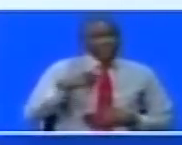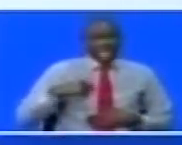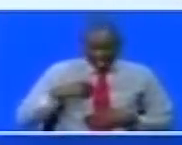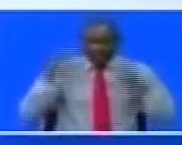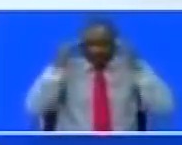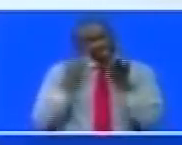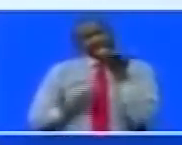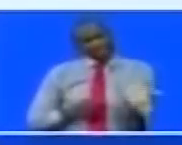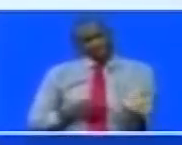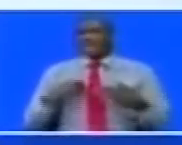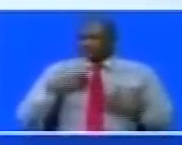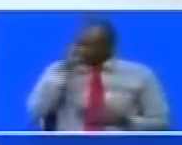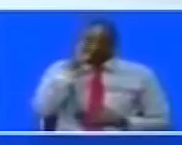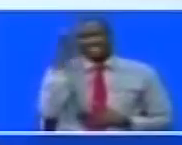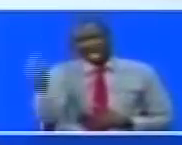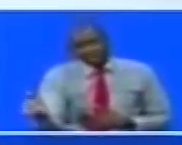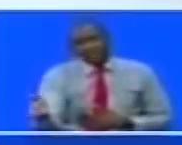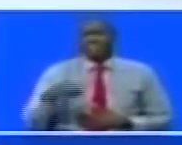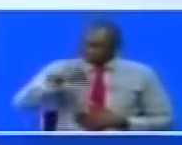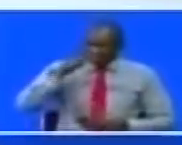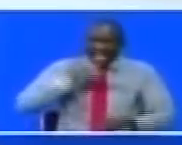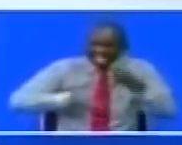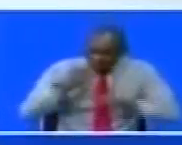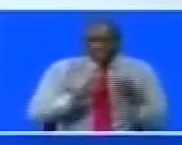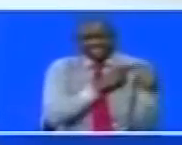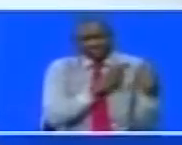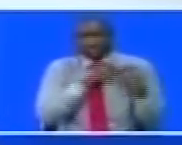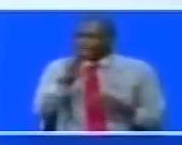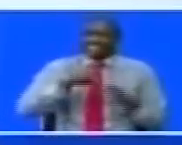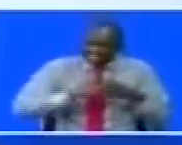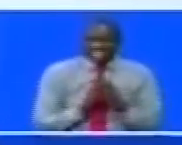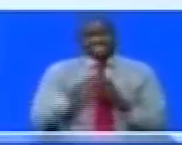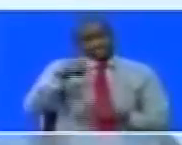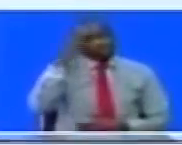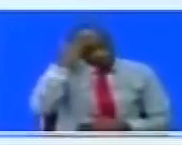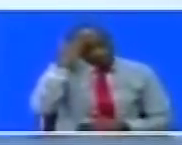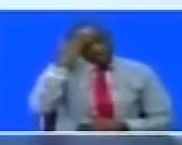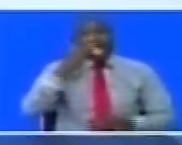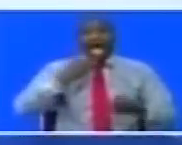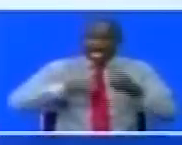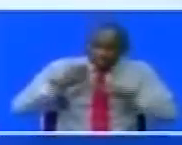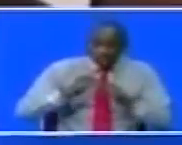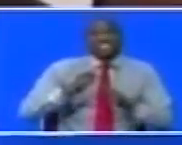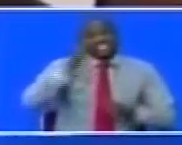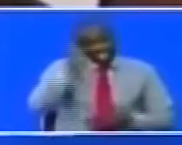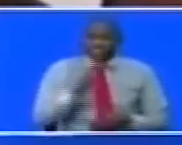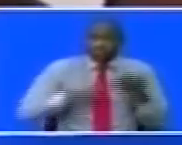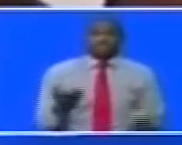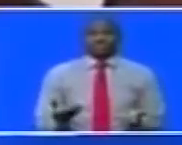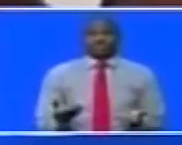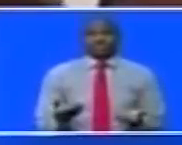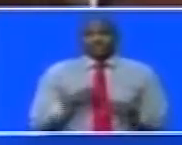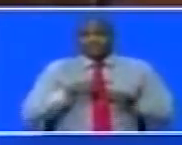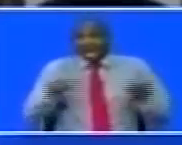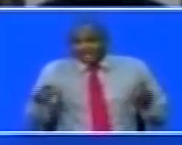mahakama, tuna polisi, wachukue majukumu yao. Wanayajua adhabu gani inastahili inajulikana. But